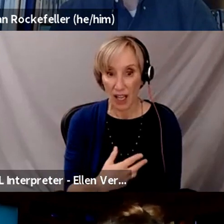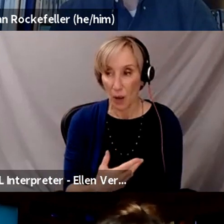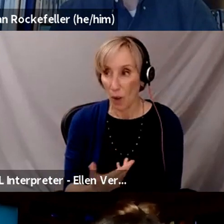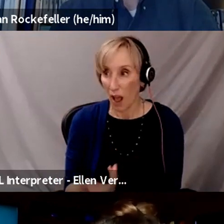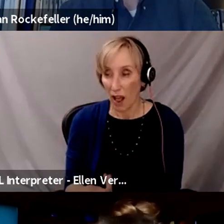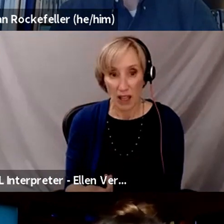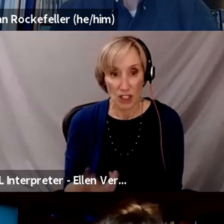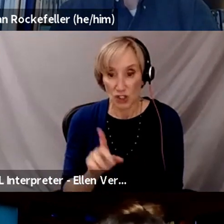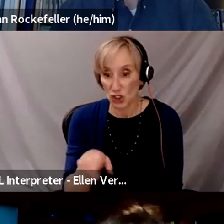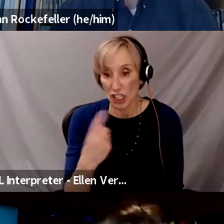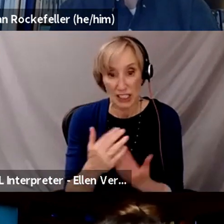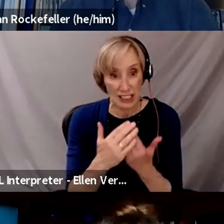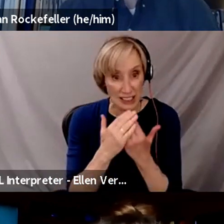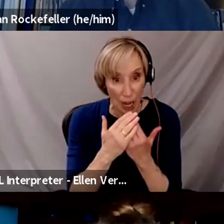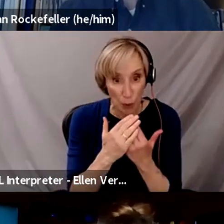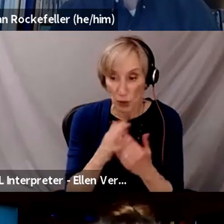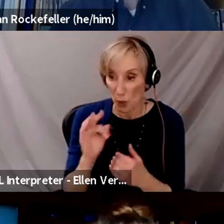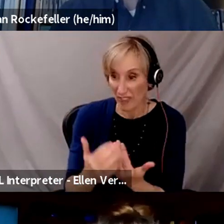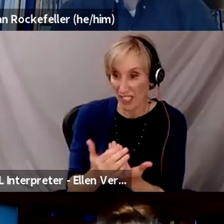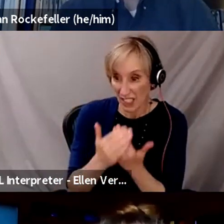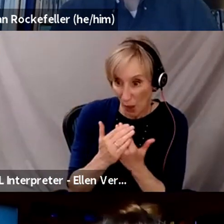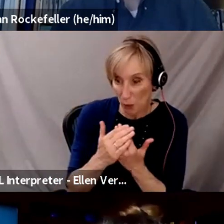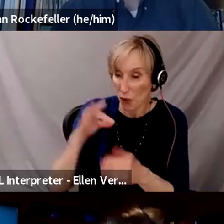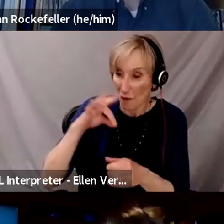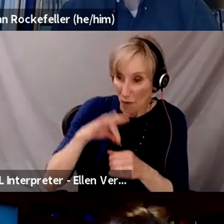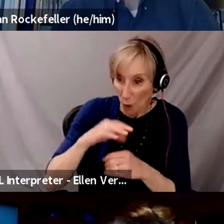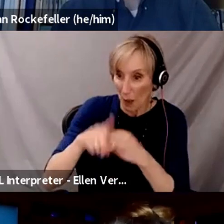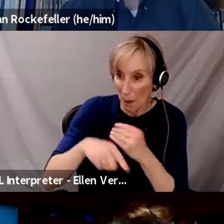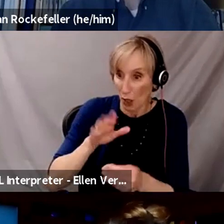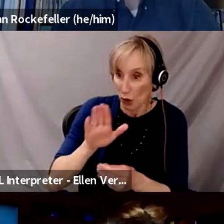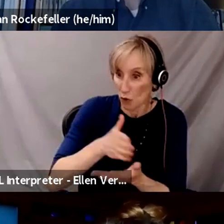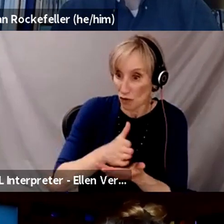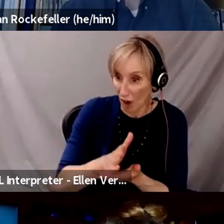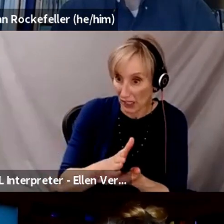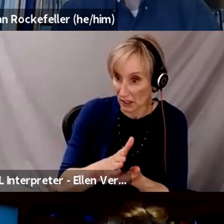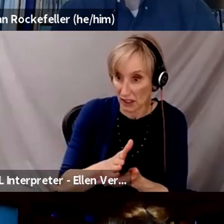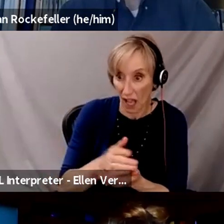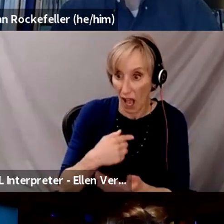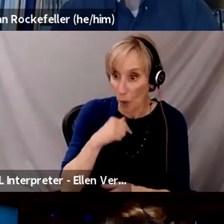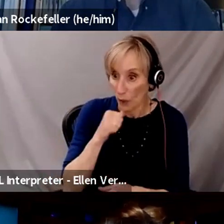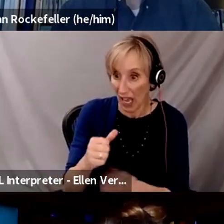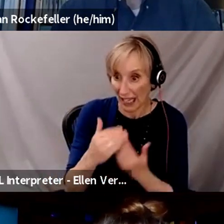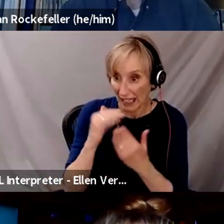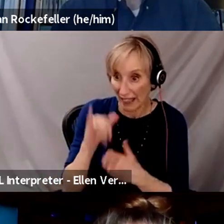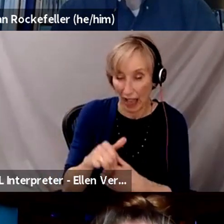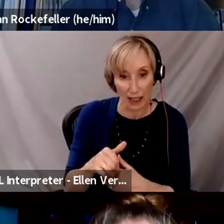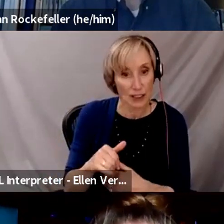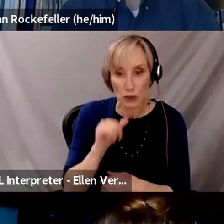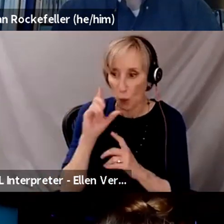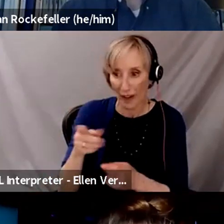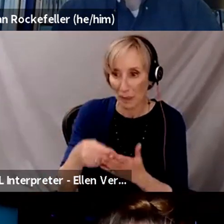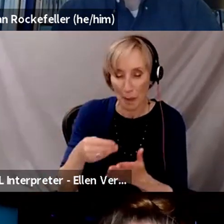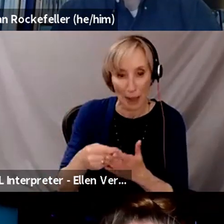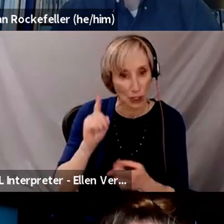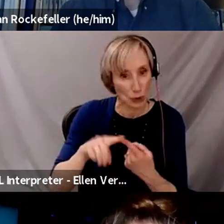on your rights, I wouldn't eat it, if the money to profit. So I really appreciate you giving that voice to that. All right, we have tons